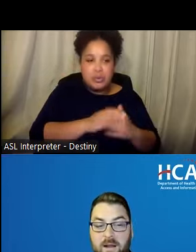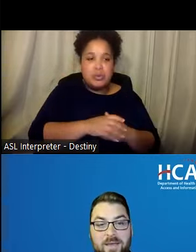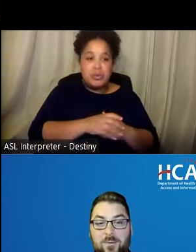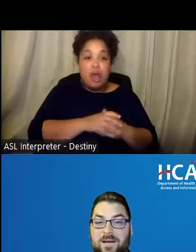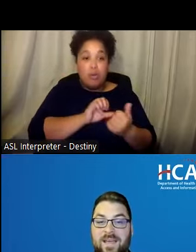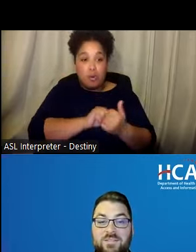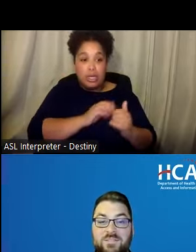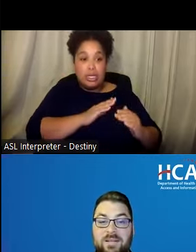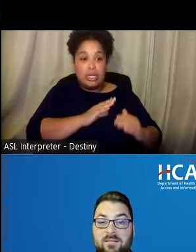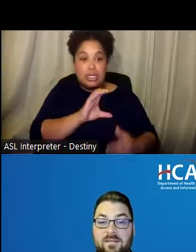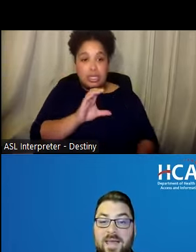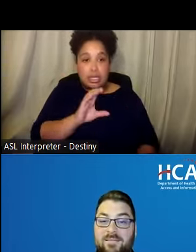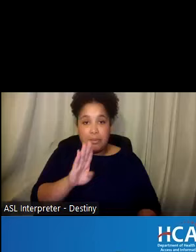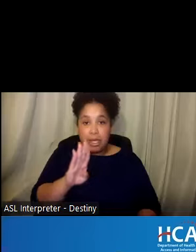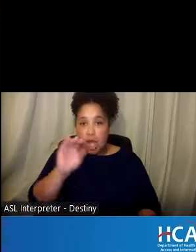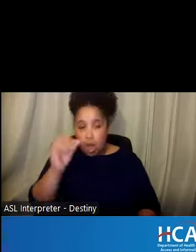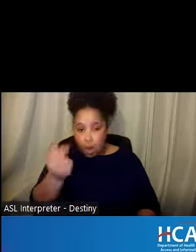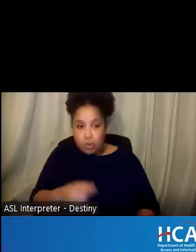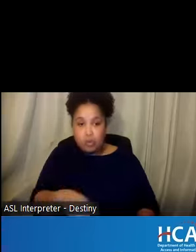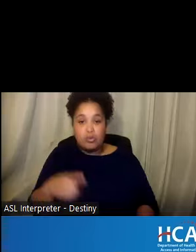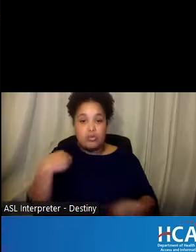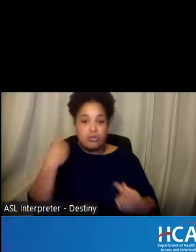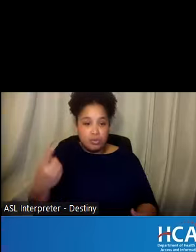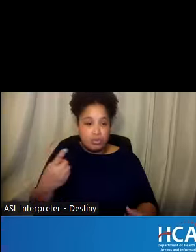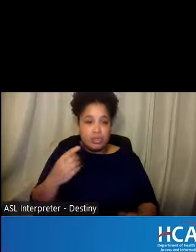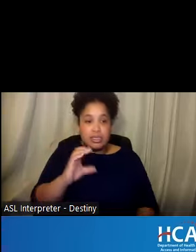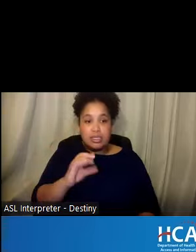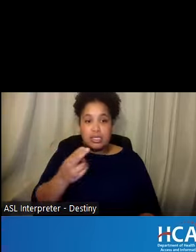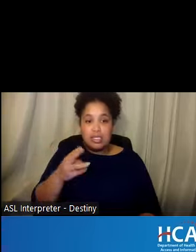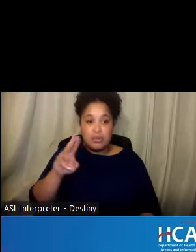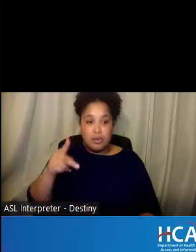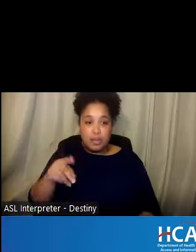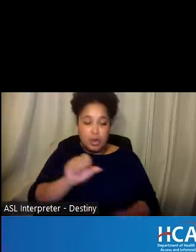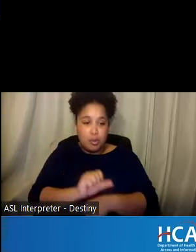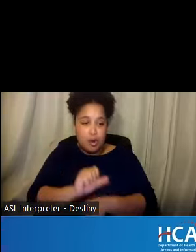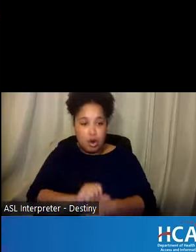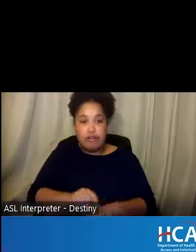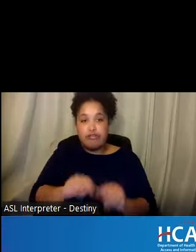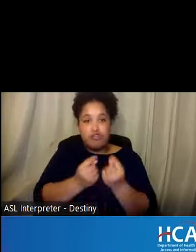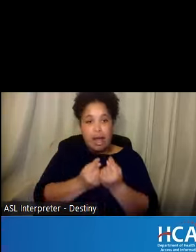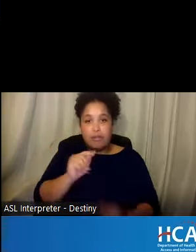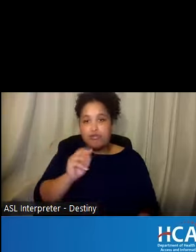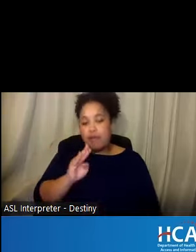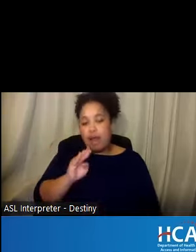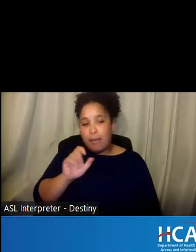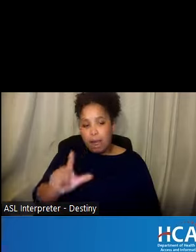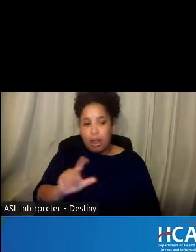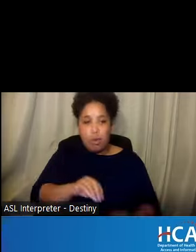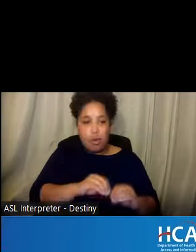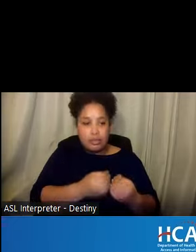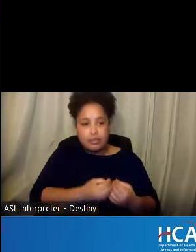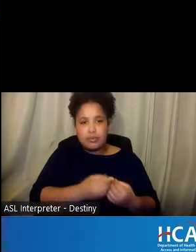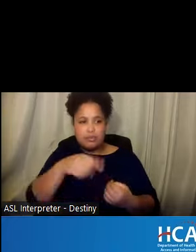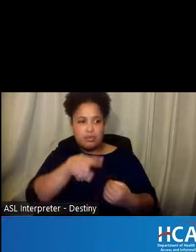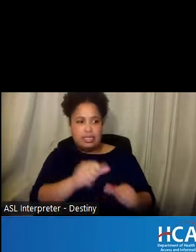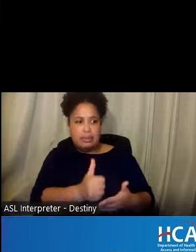with community-based organizations, existing CHWP workforce, tribal organizations, et cetera, who could